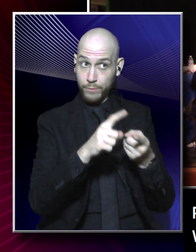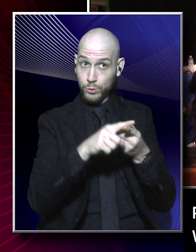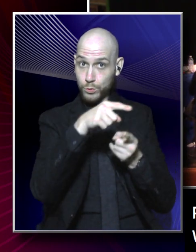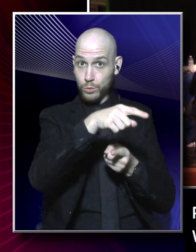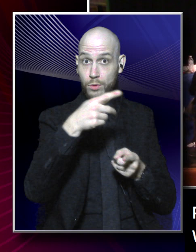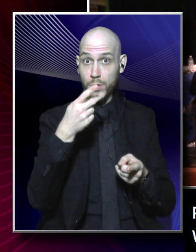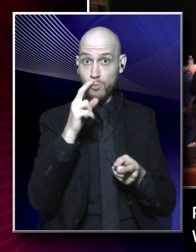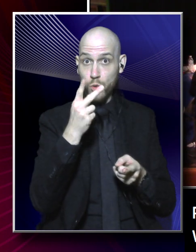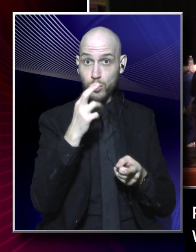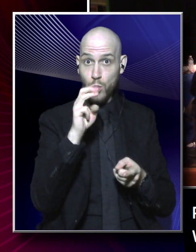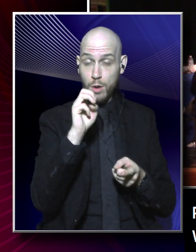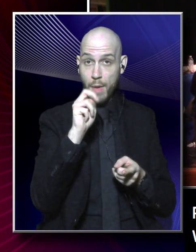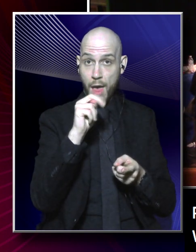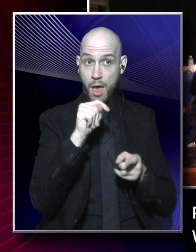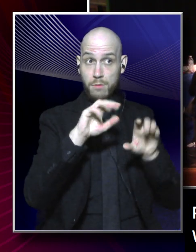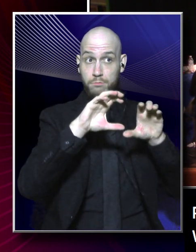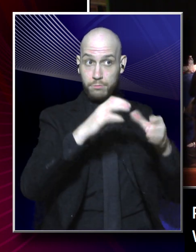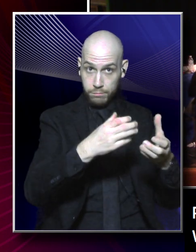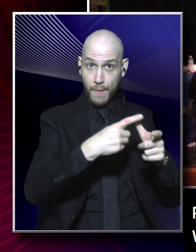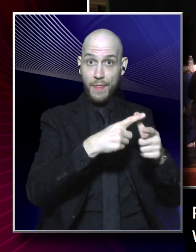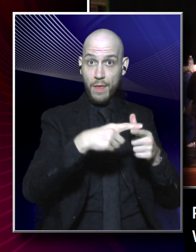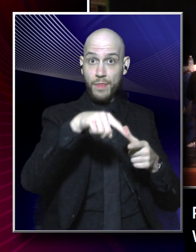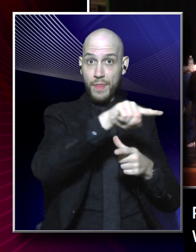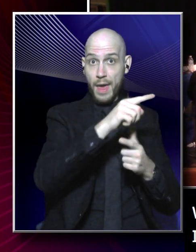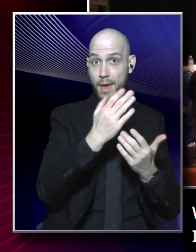feasibility study. Is that accurate?